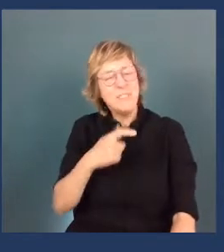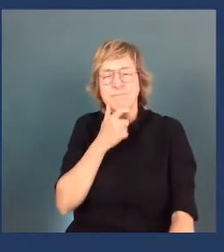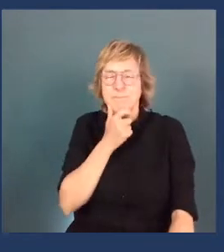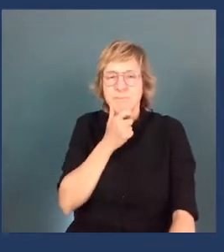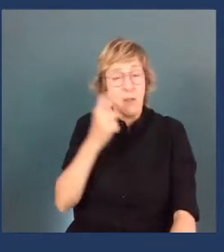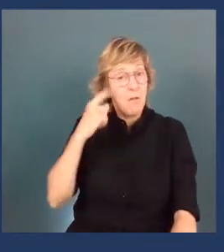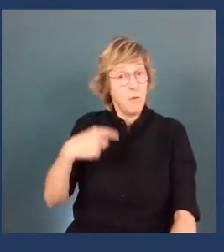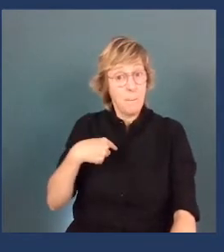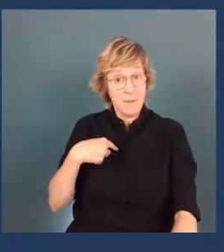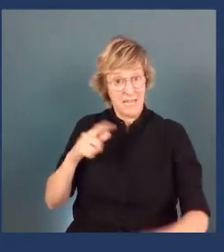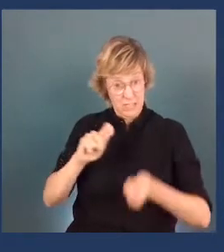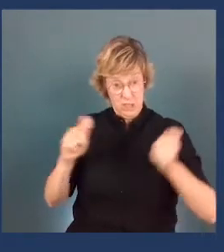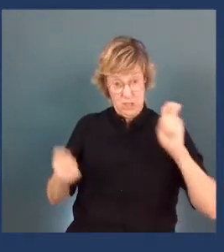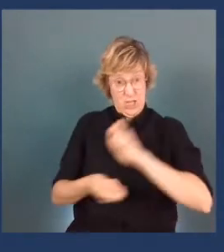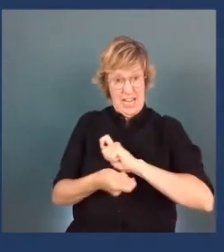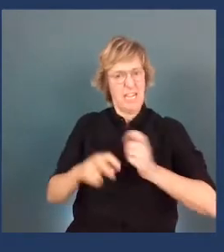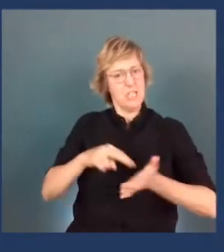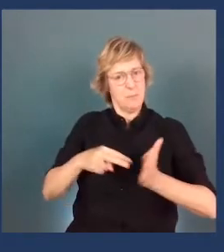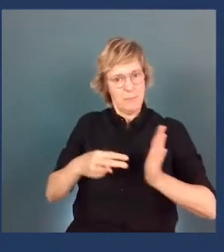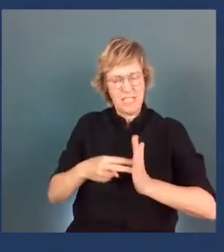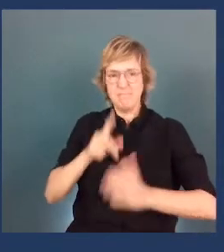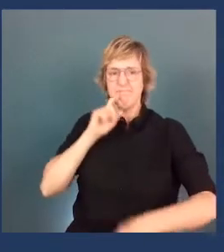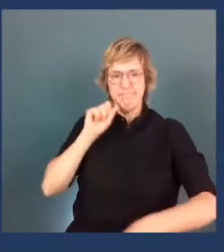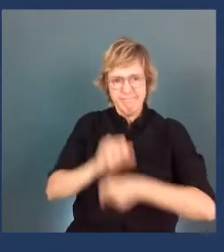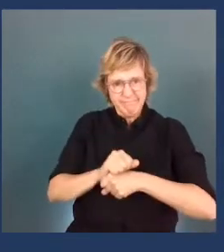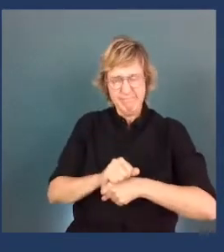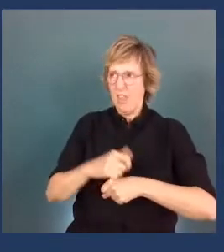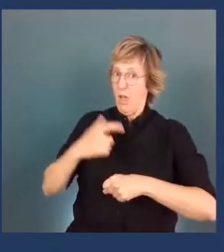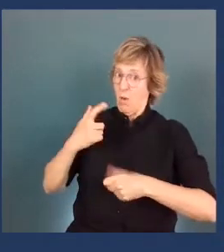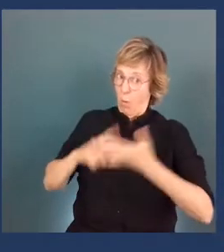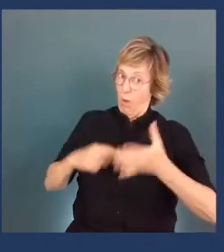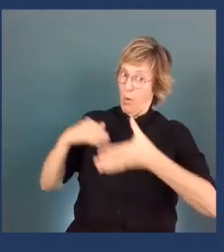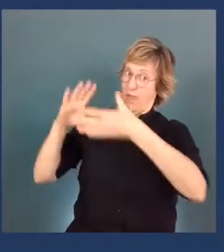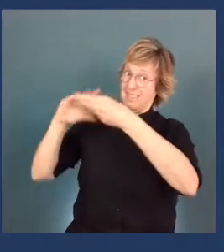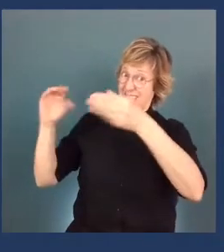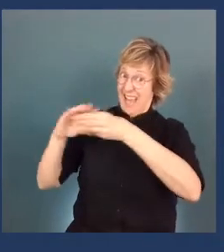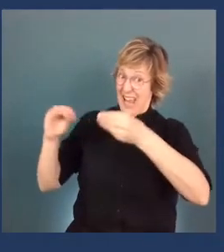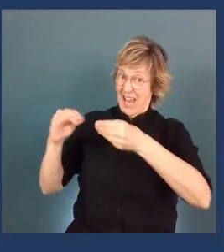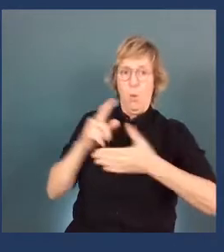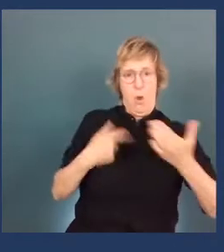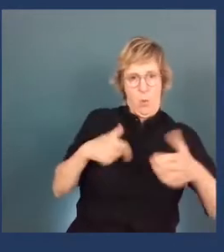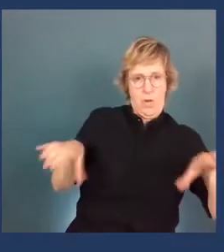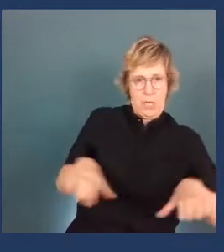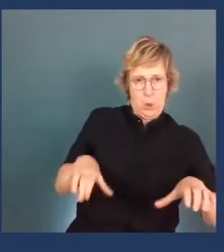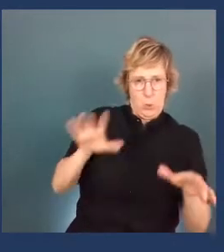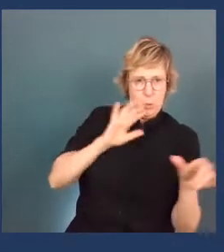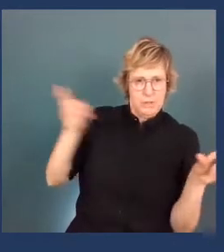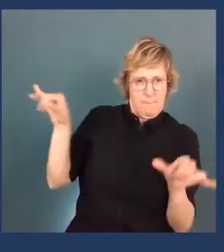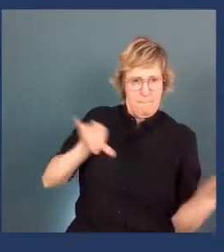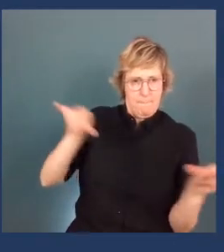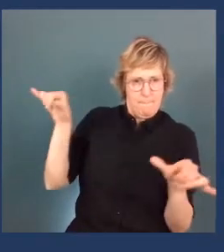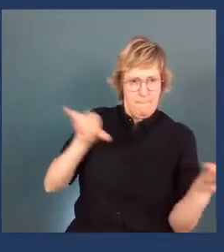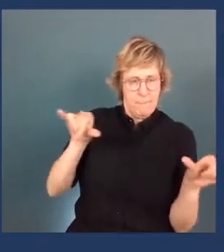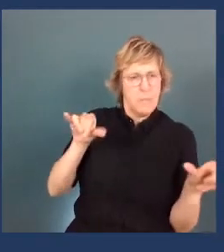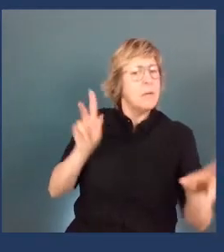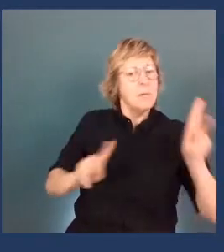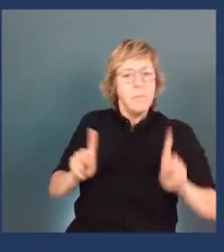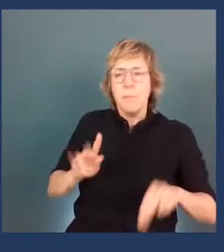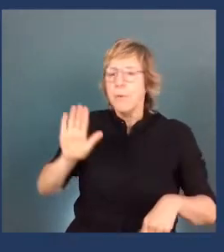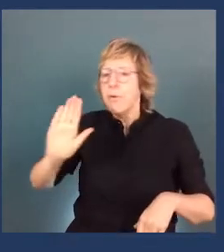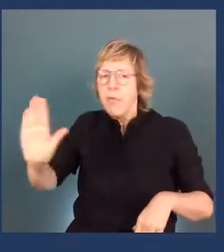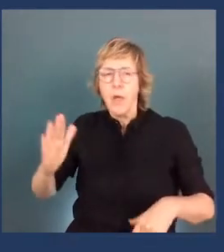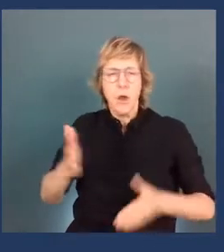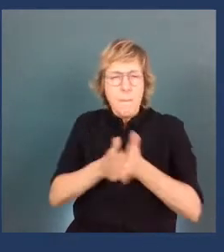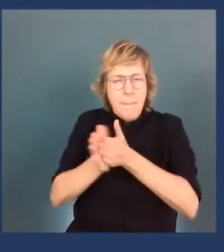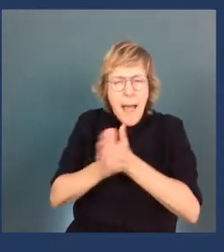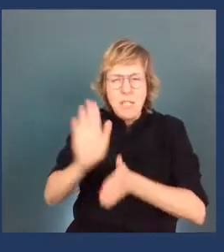me looks like walking the talk. It looks like taking all of that passion and energy that people have